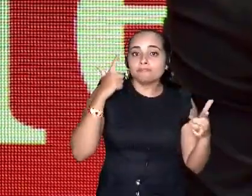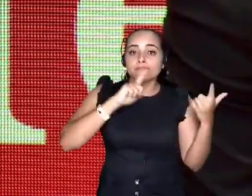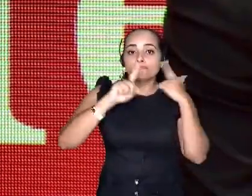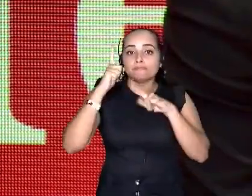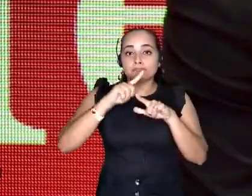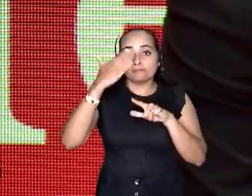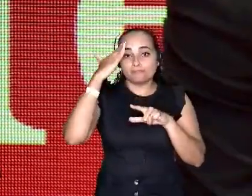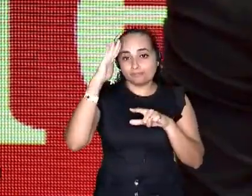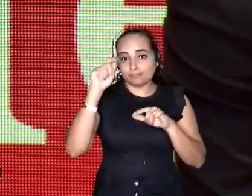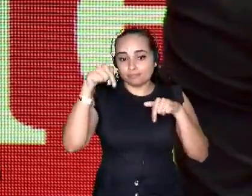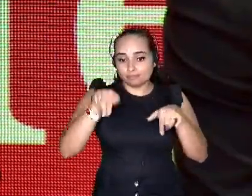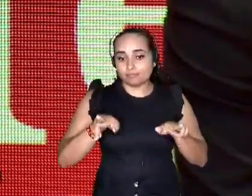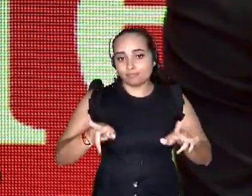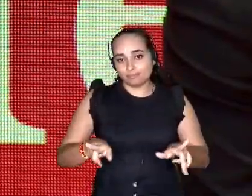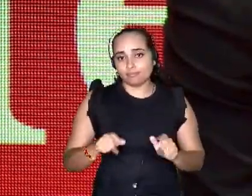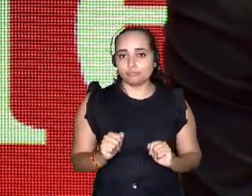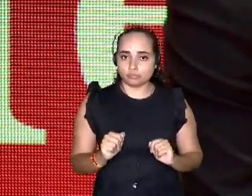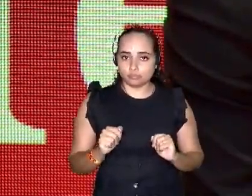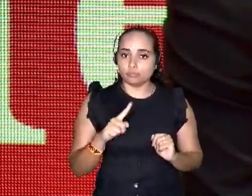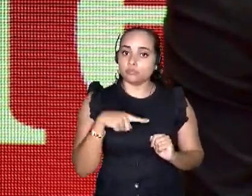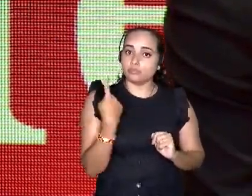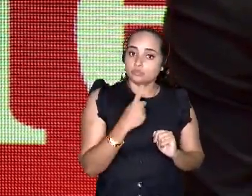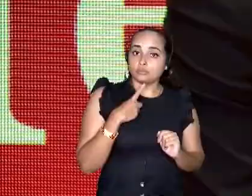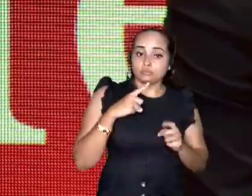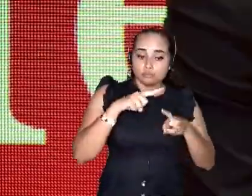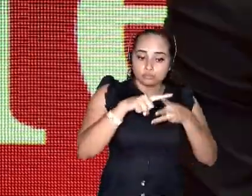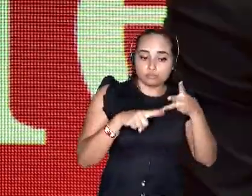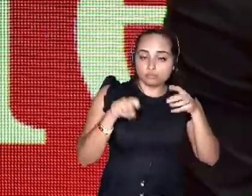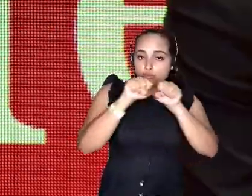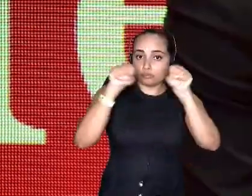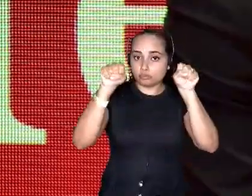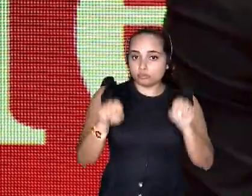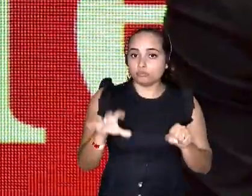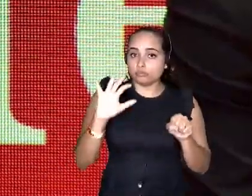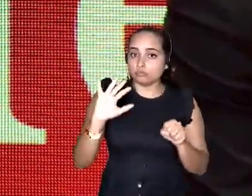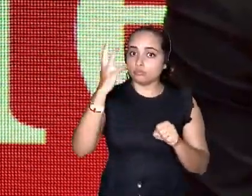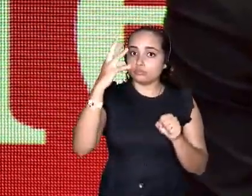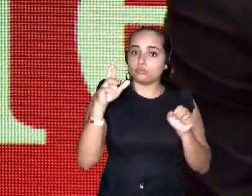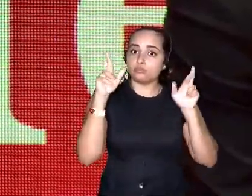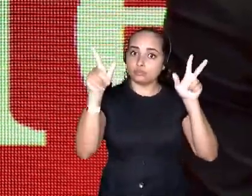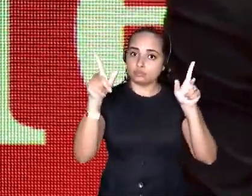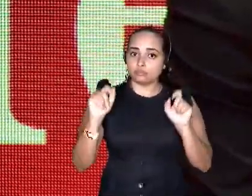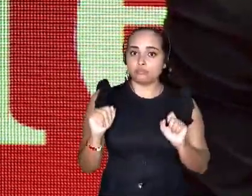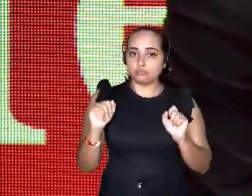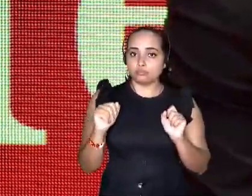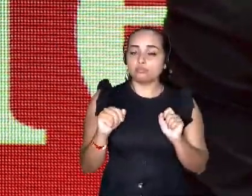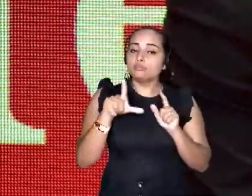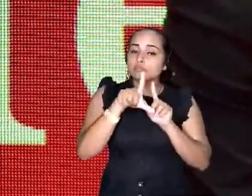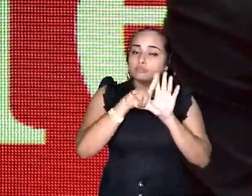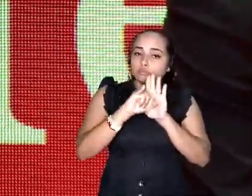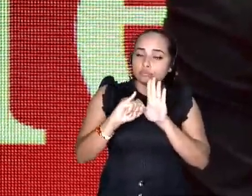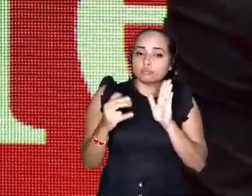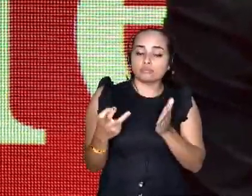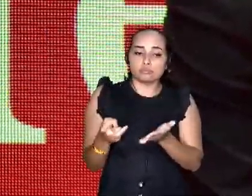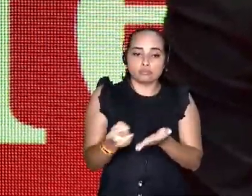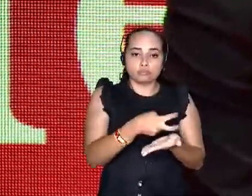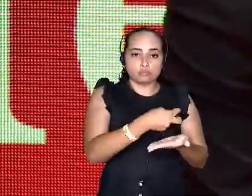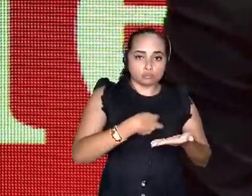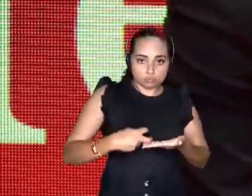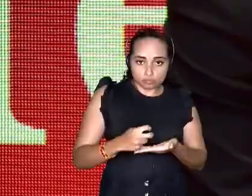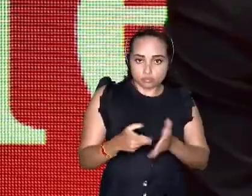going to have 3 systems at the same time. You're going to have the Brazilian income tax laws from the past. You're operating right now. We're already in